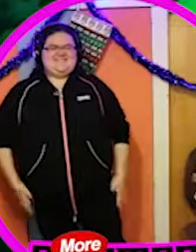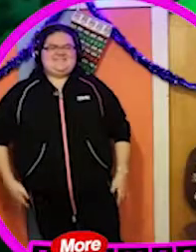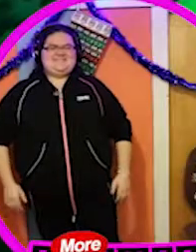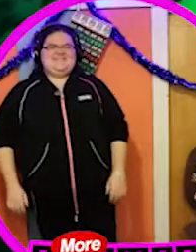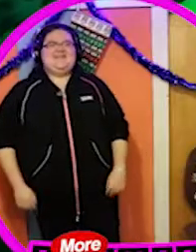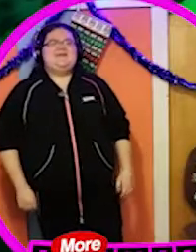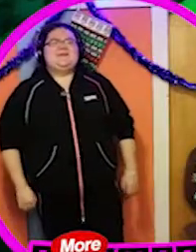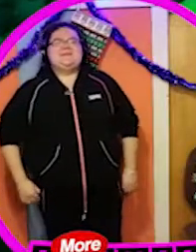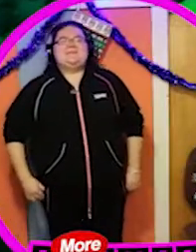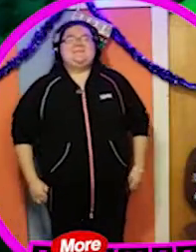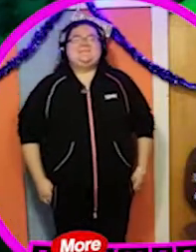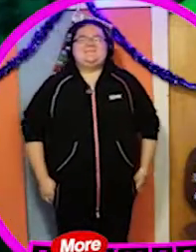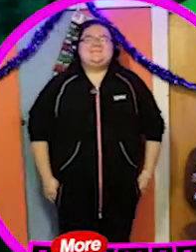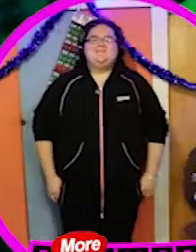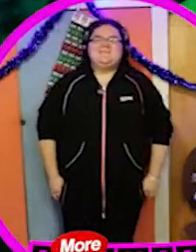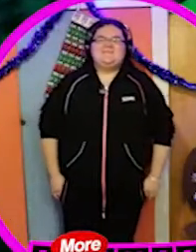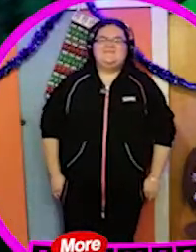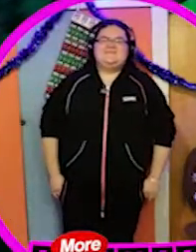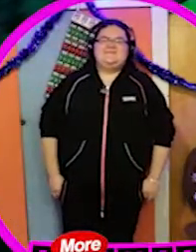Yes! They're in.